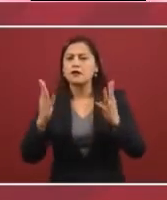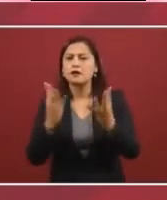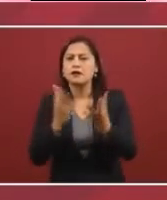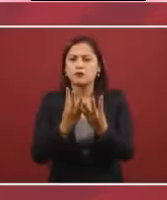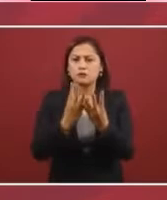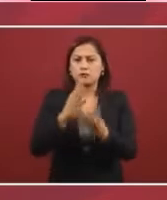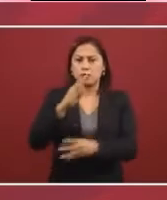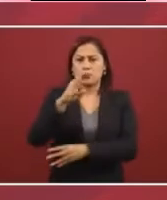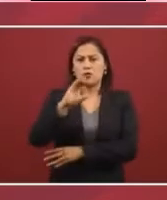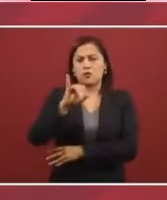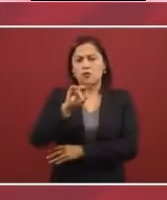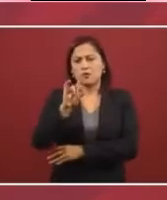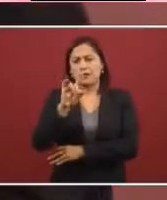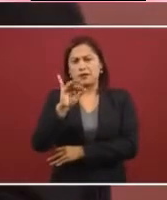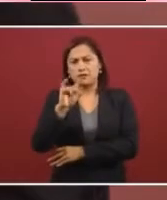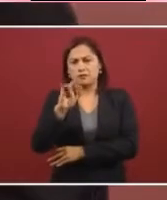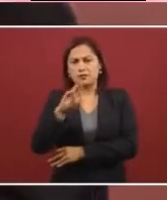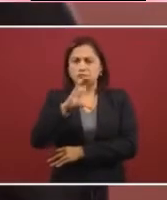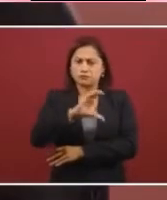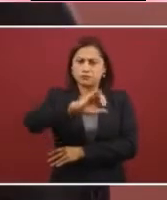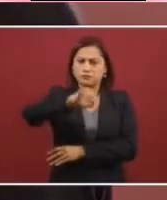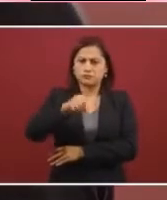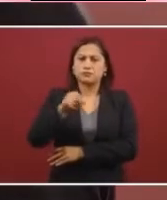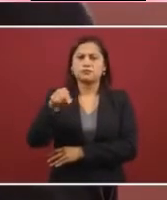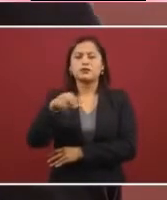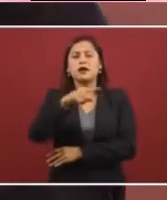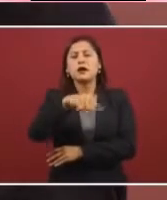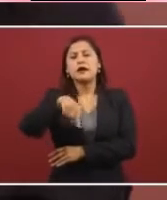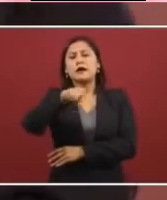of the members of the team to